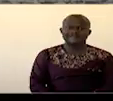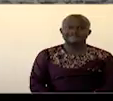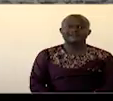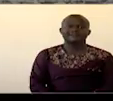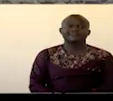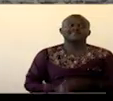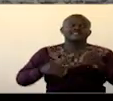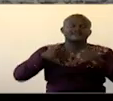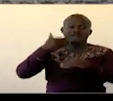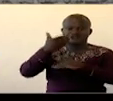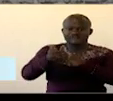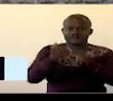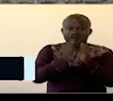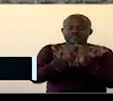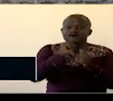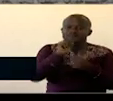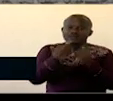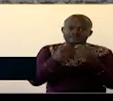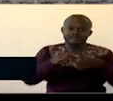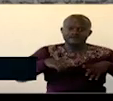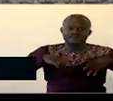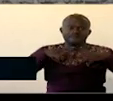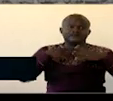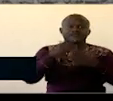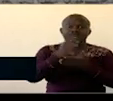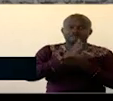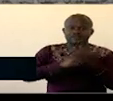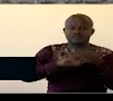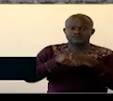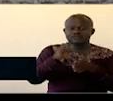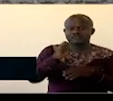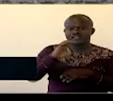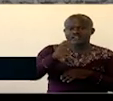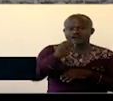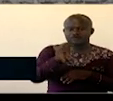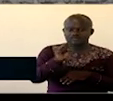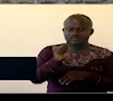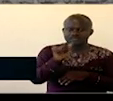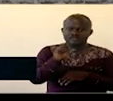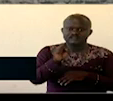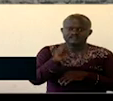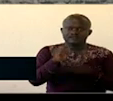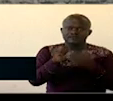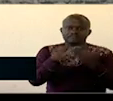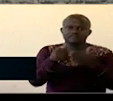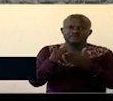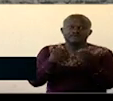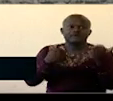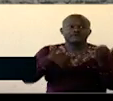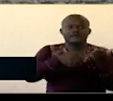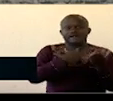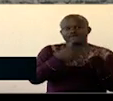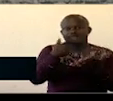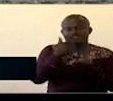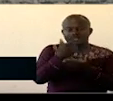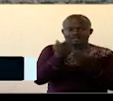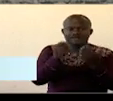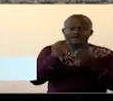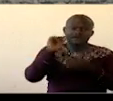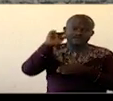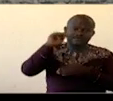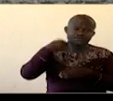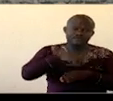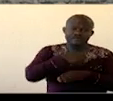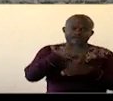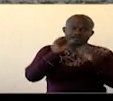Then, with non-living part of the ecosystem, we have air, we can